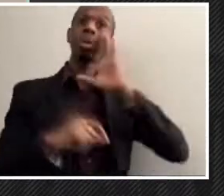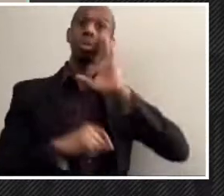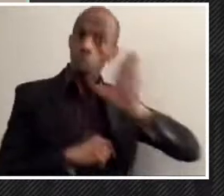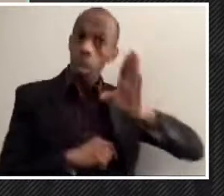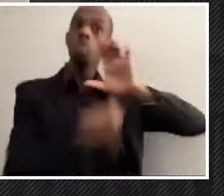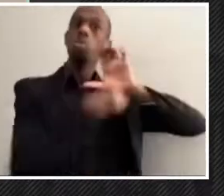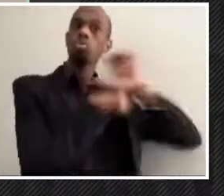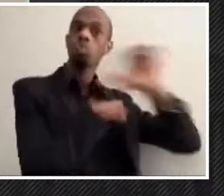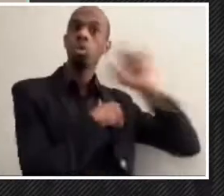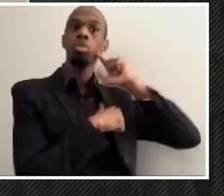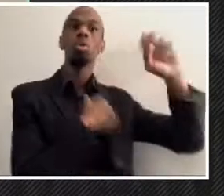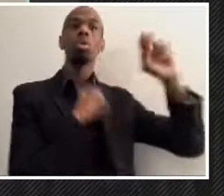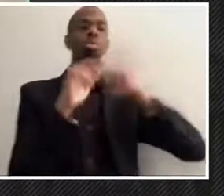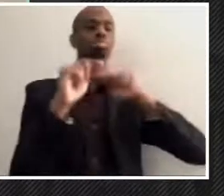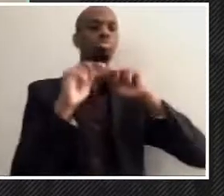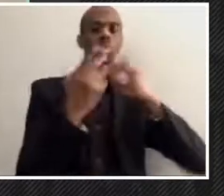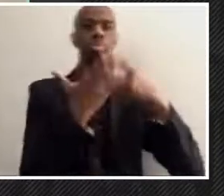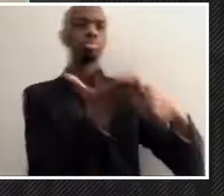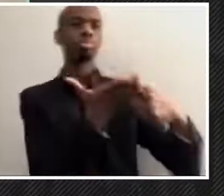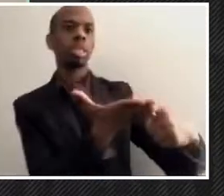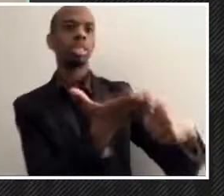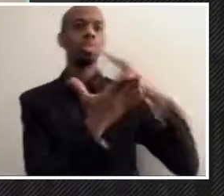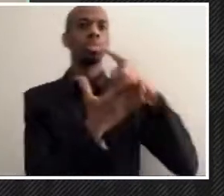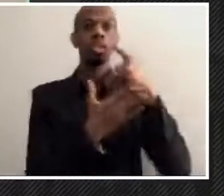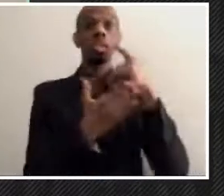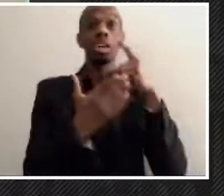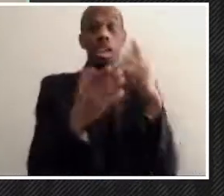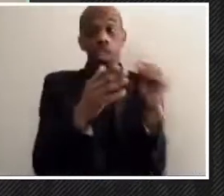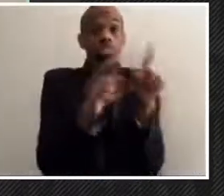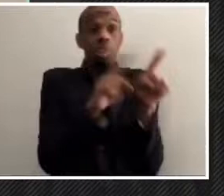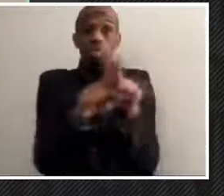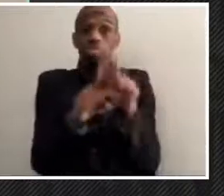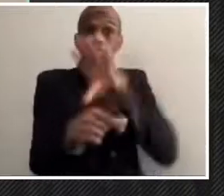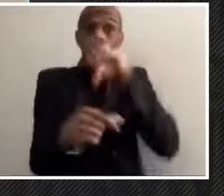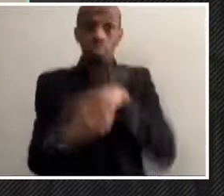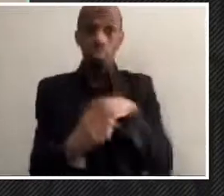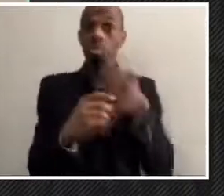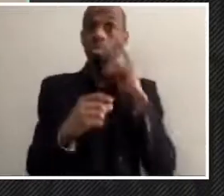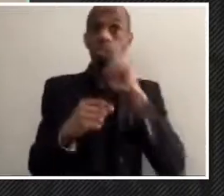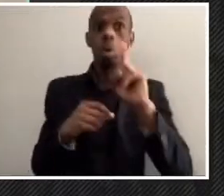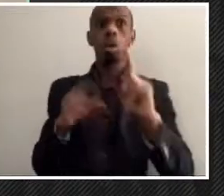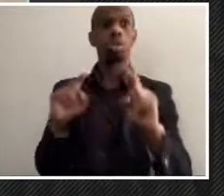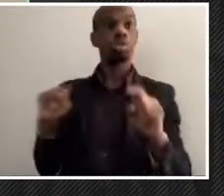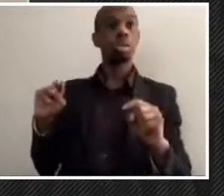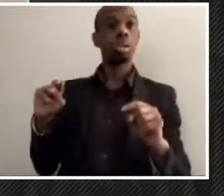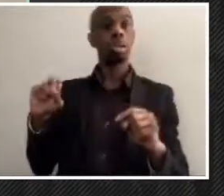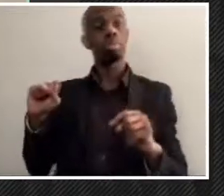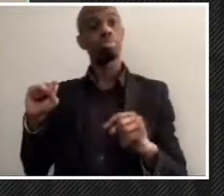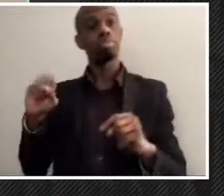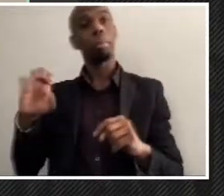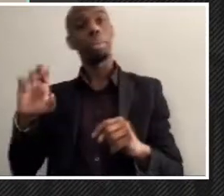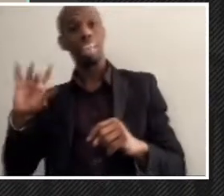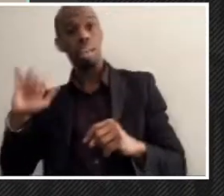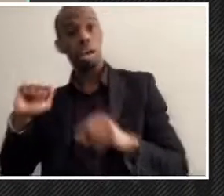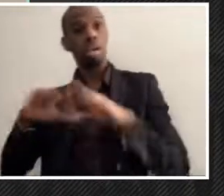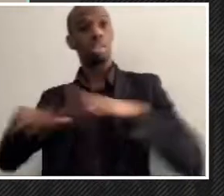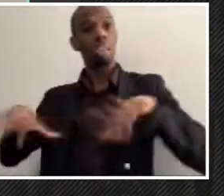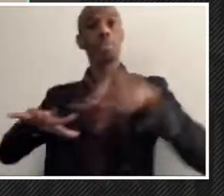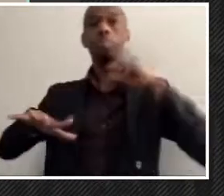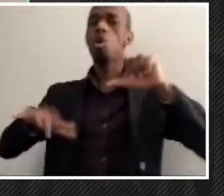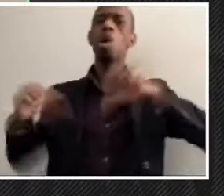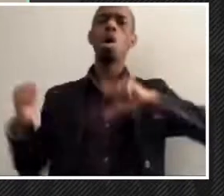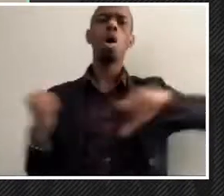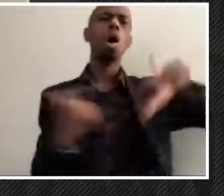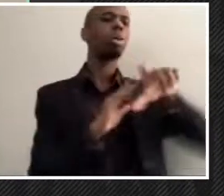local media level, to shift, because everyone in the country talked about Gary's video or my video or others' videos, except the local